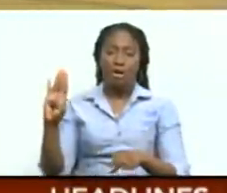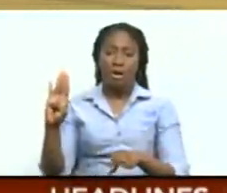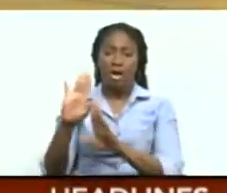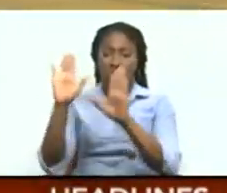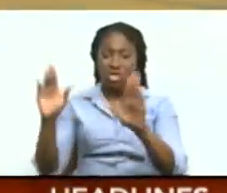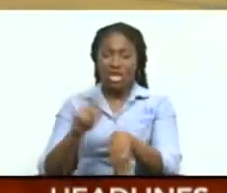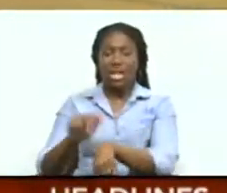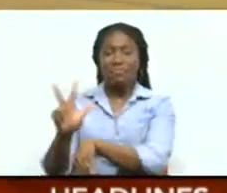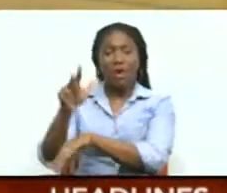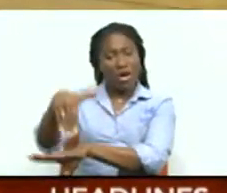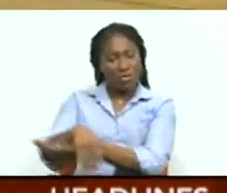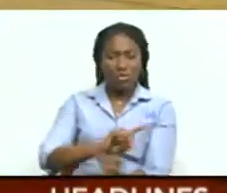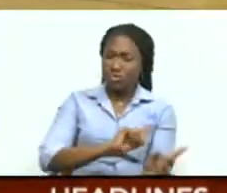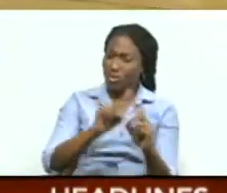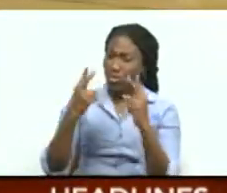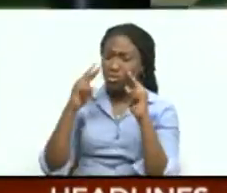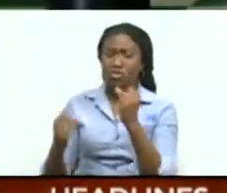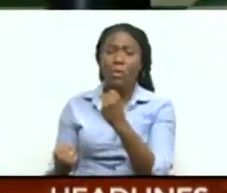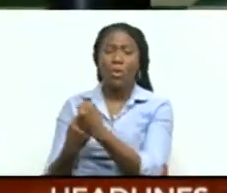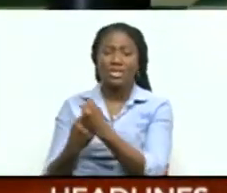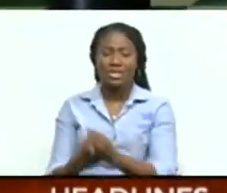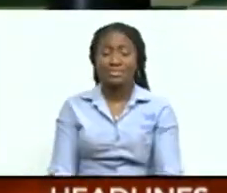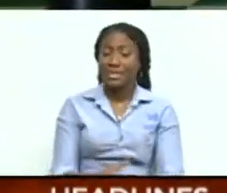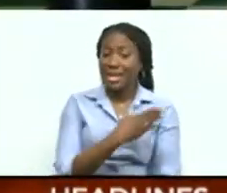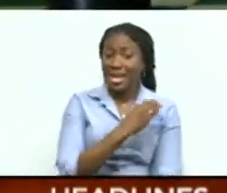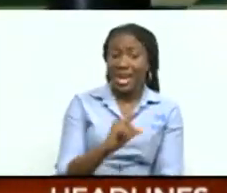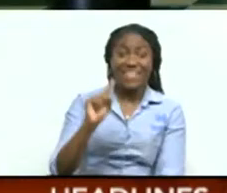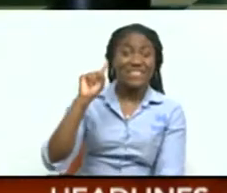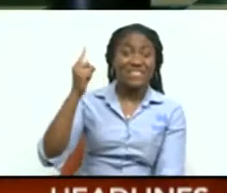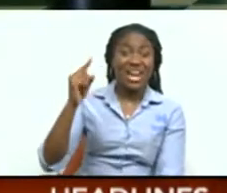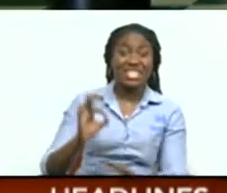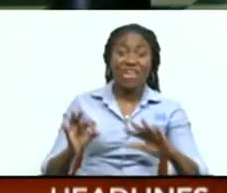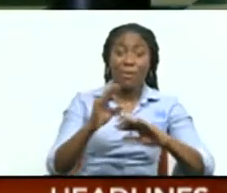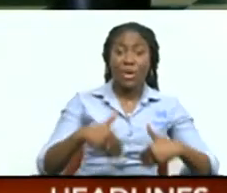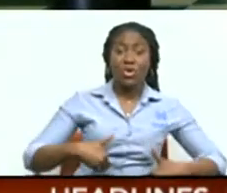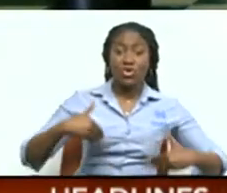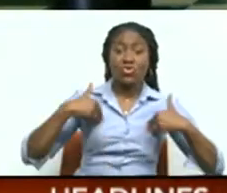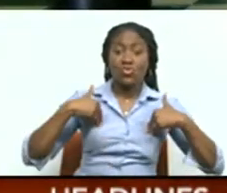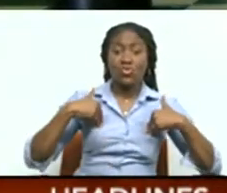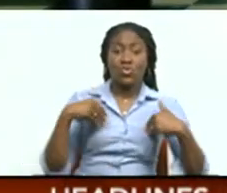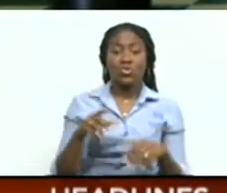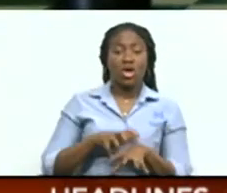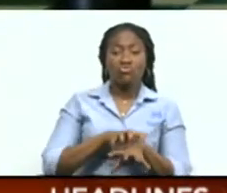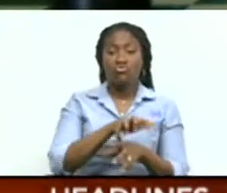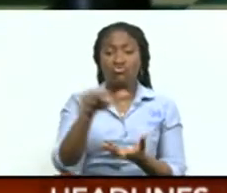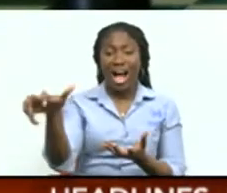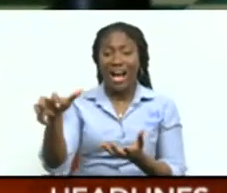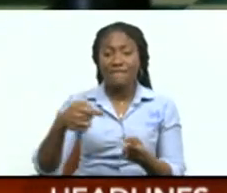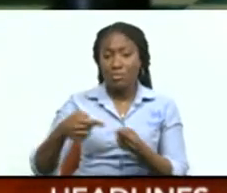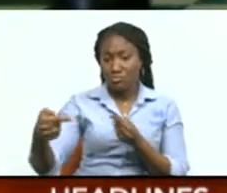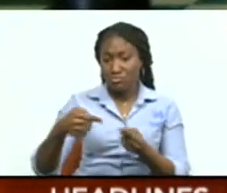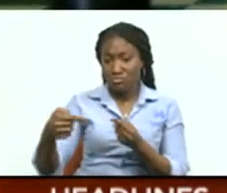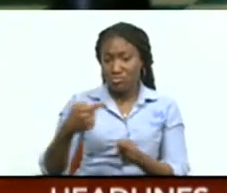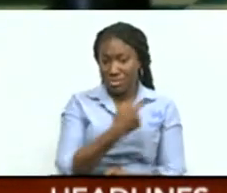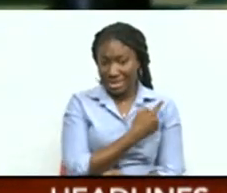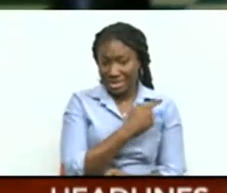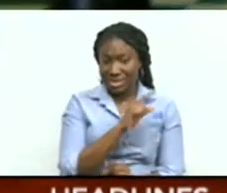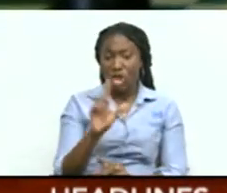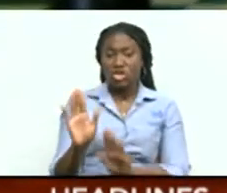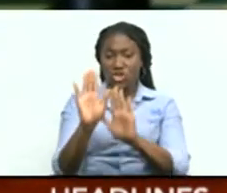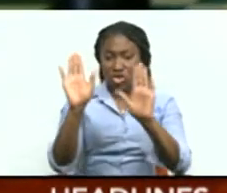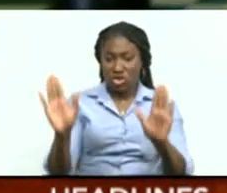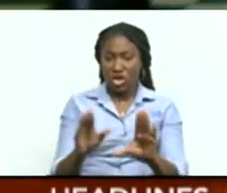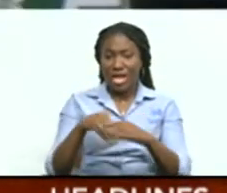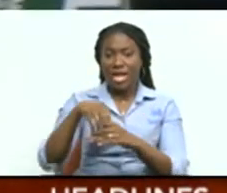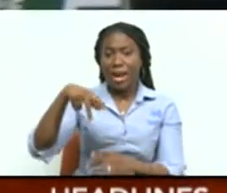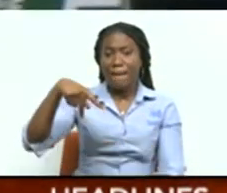p.m., so go on out and support. The first ever Caribbean Youth Draft Tournament will also push off on Sunday at the Point Lisa's Chamber from